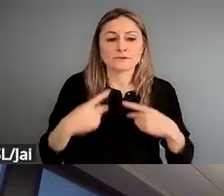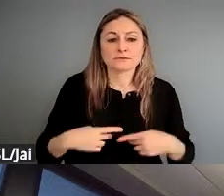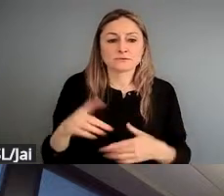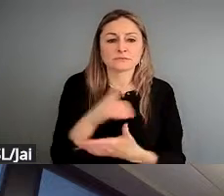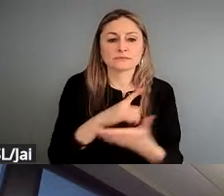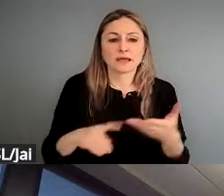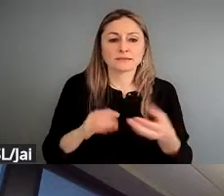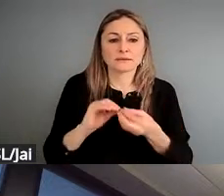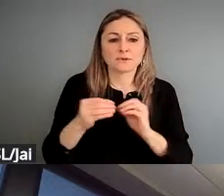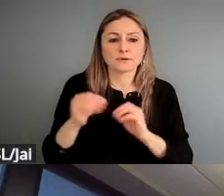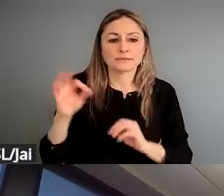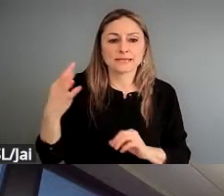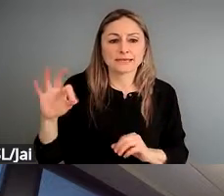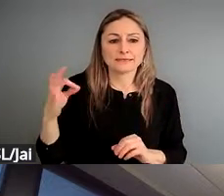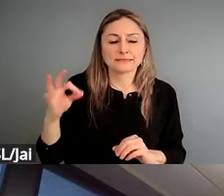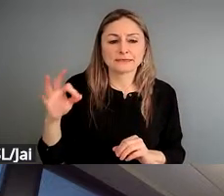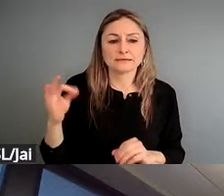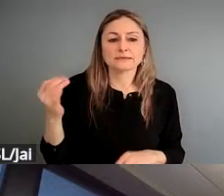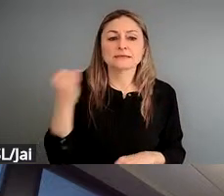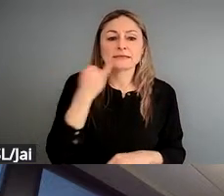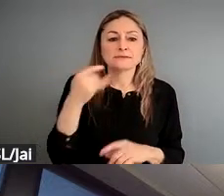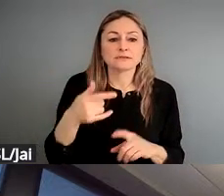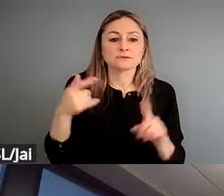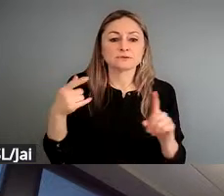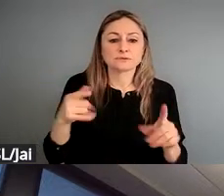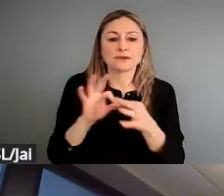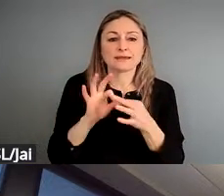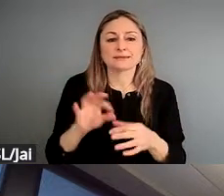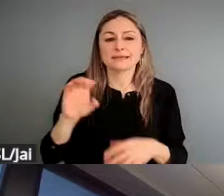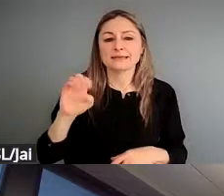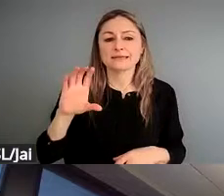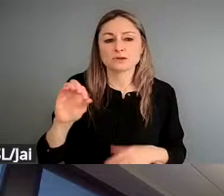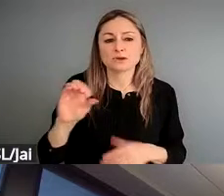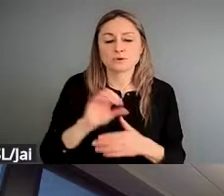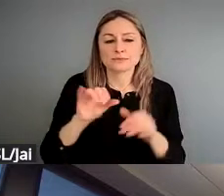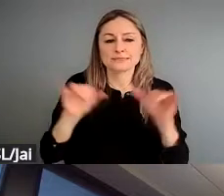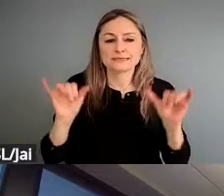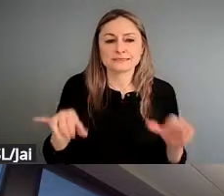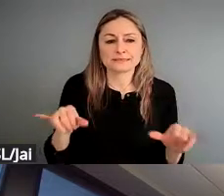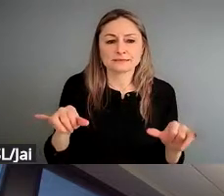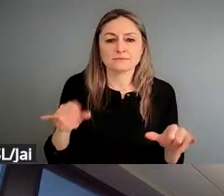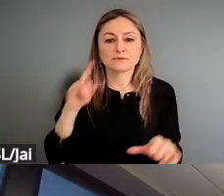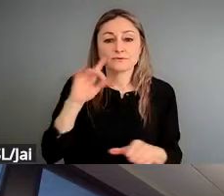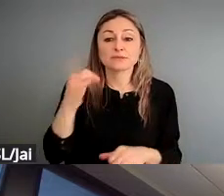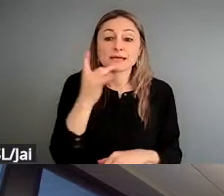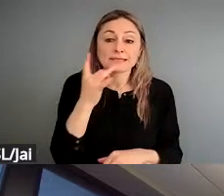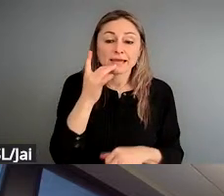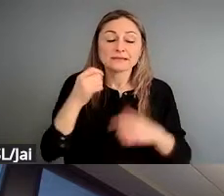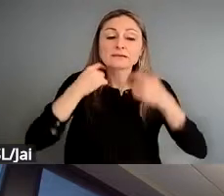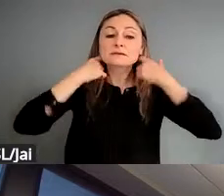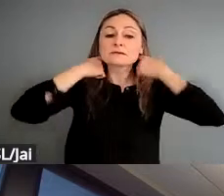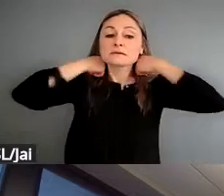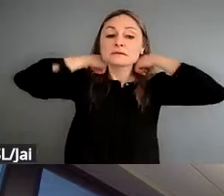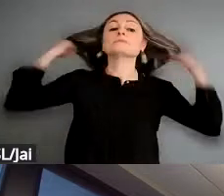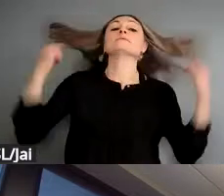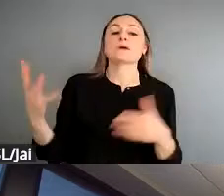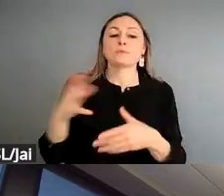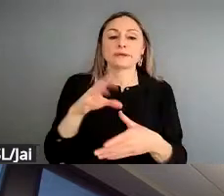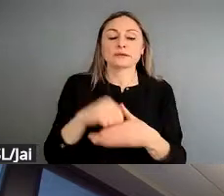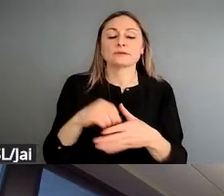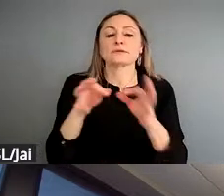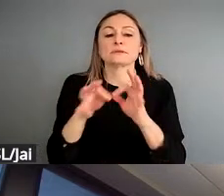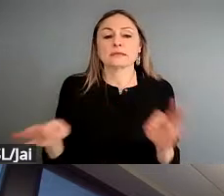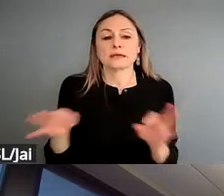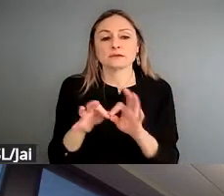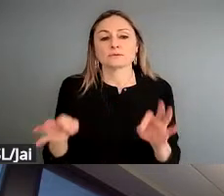this was around the ecosystem considerations for the lighting. And so we included language